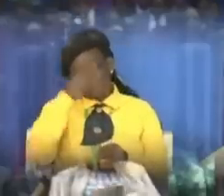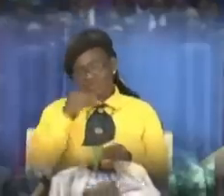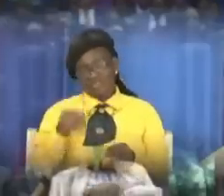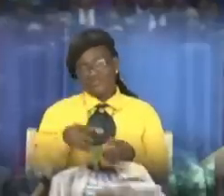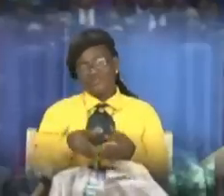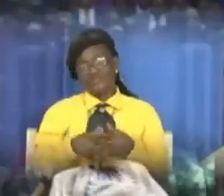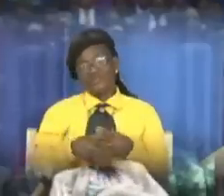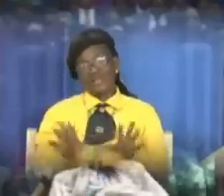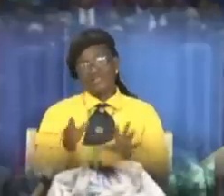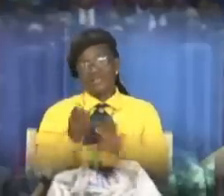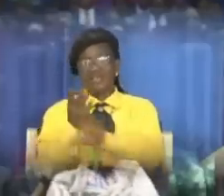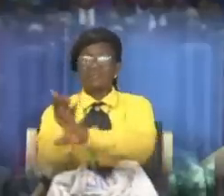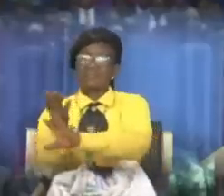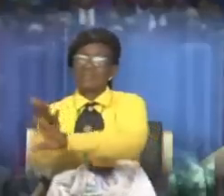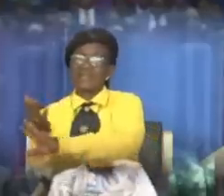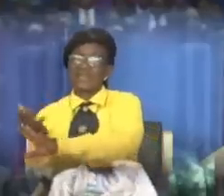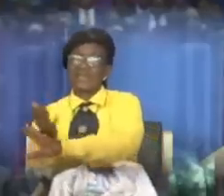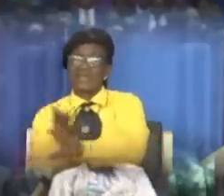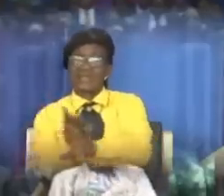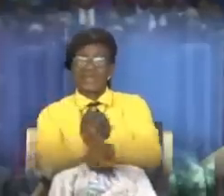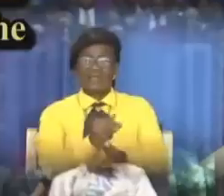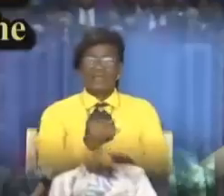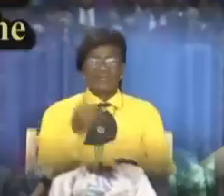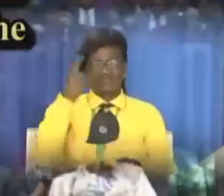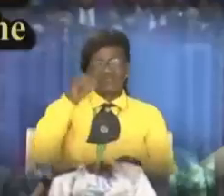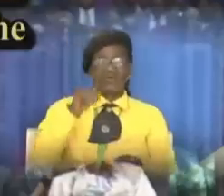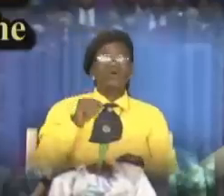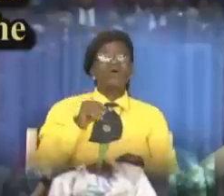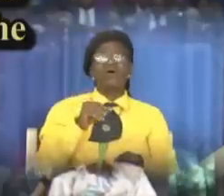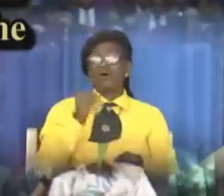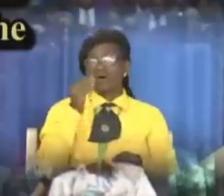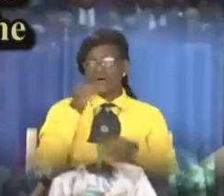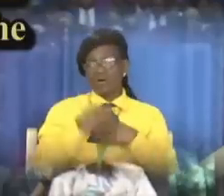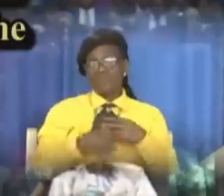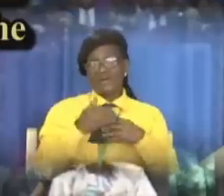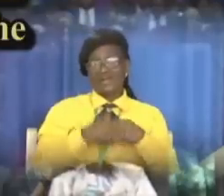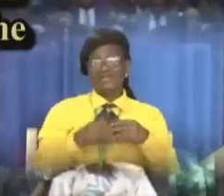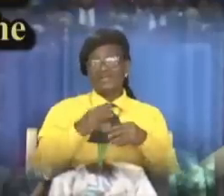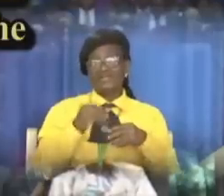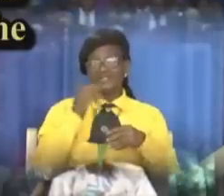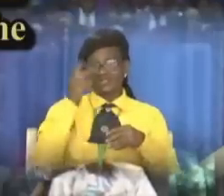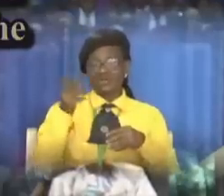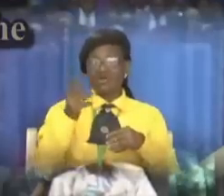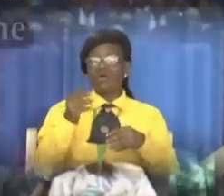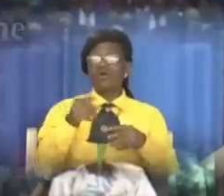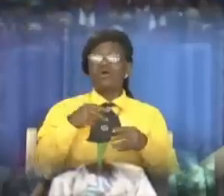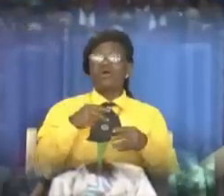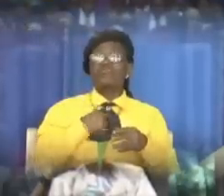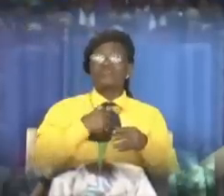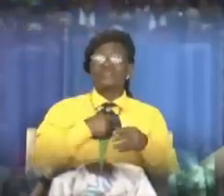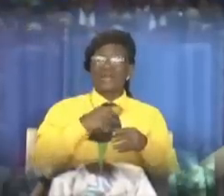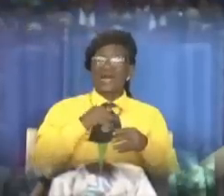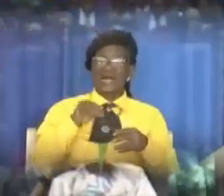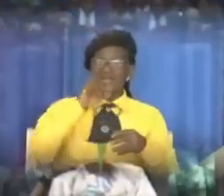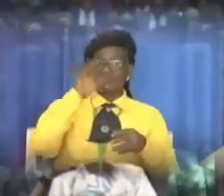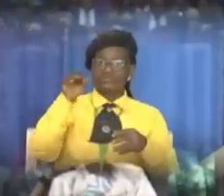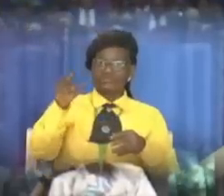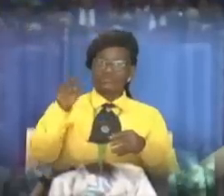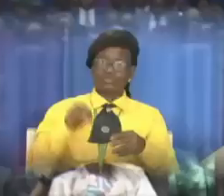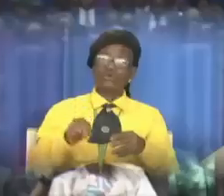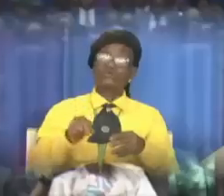begging for alms. He saw Peter and John coming to the temple, ask for